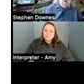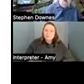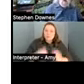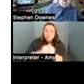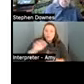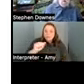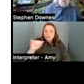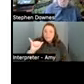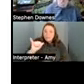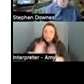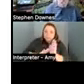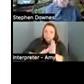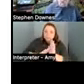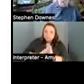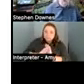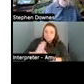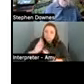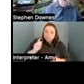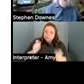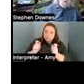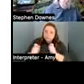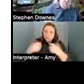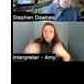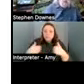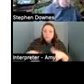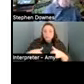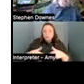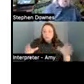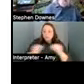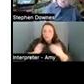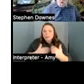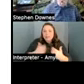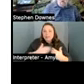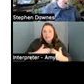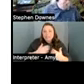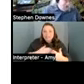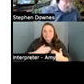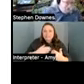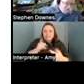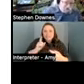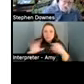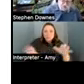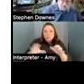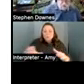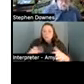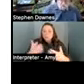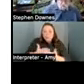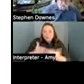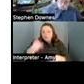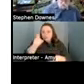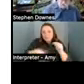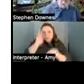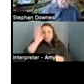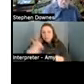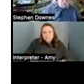it will be very easily capable of doing almost unimaginable things you know